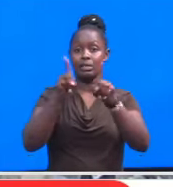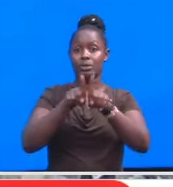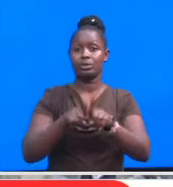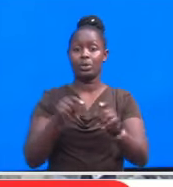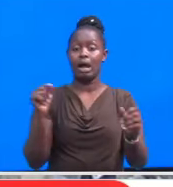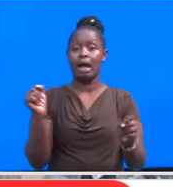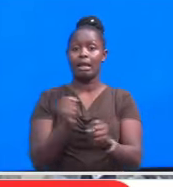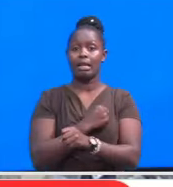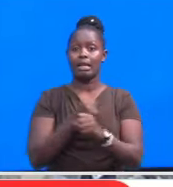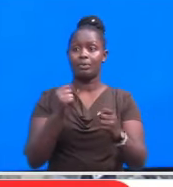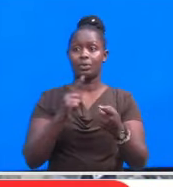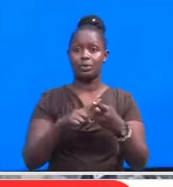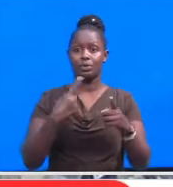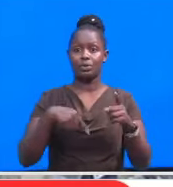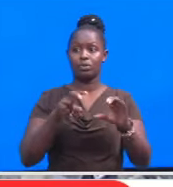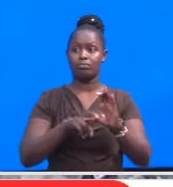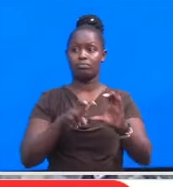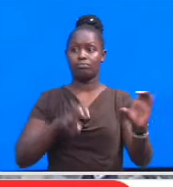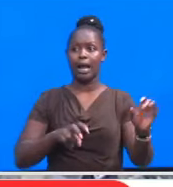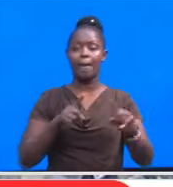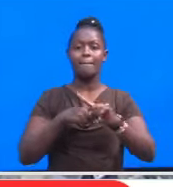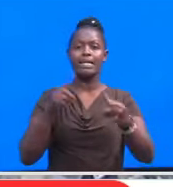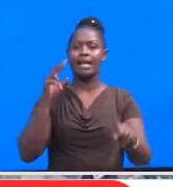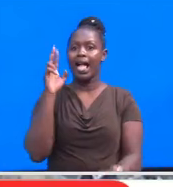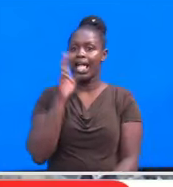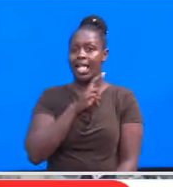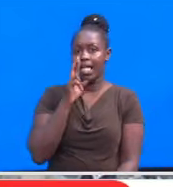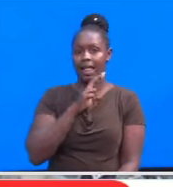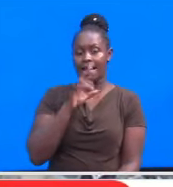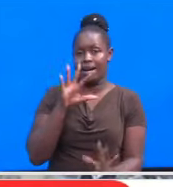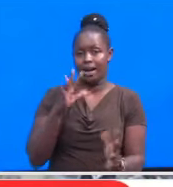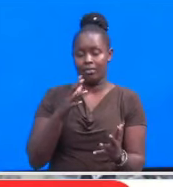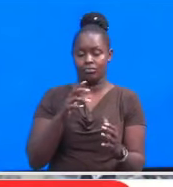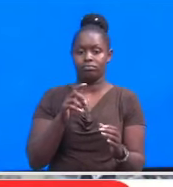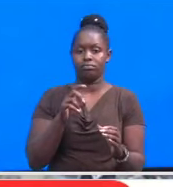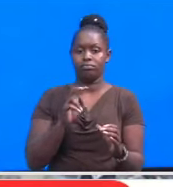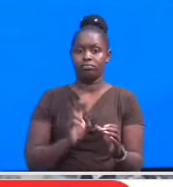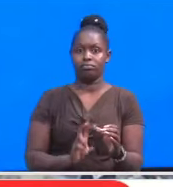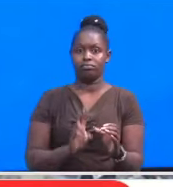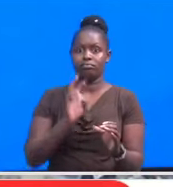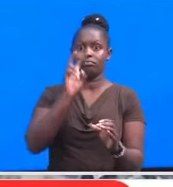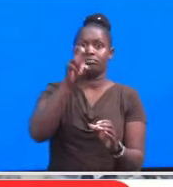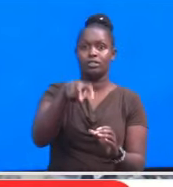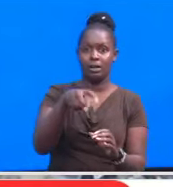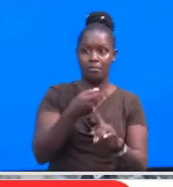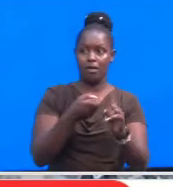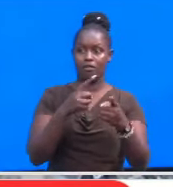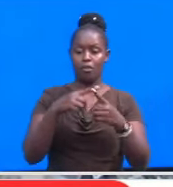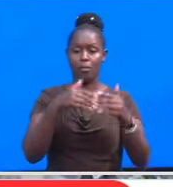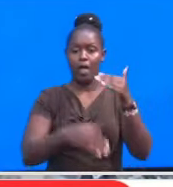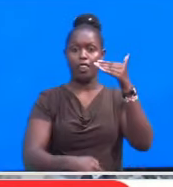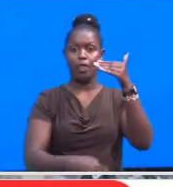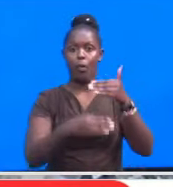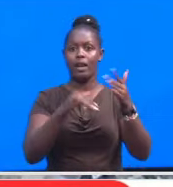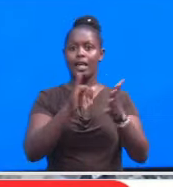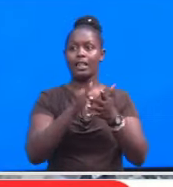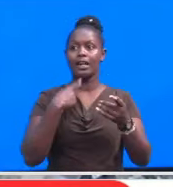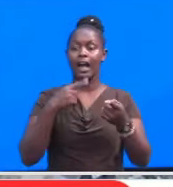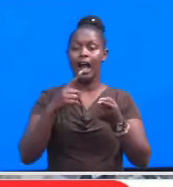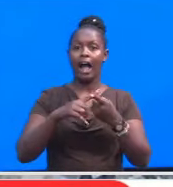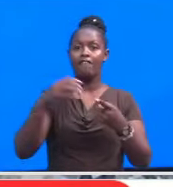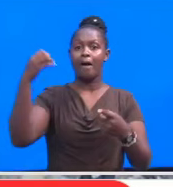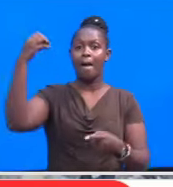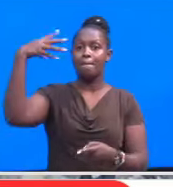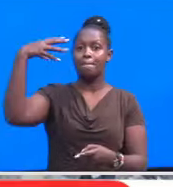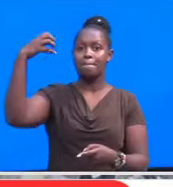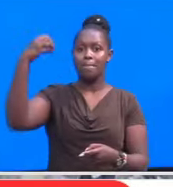get out. She risks climbing this water tank and tries to jump over this wall that is fitted with electric fence. After